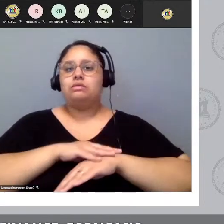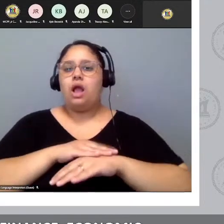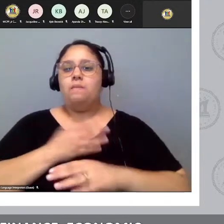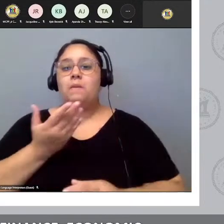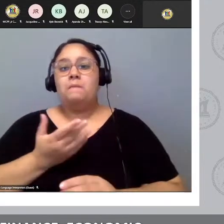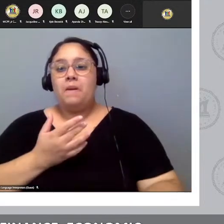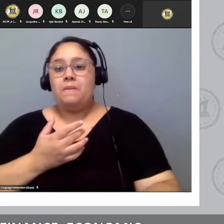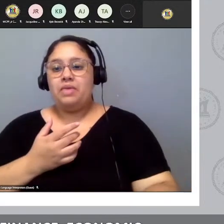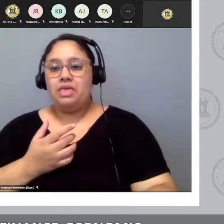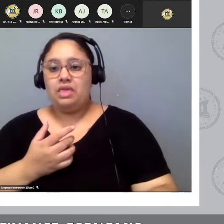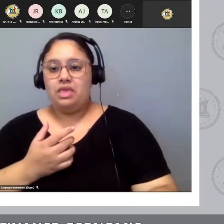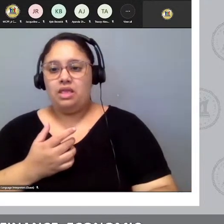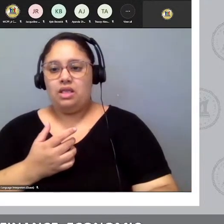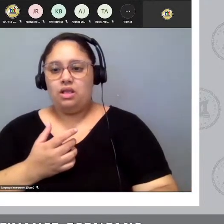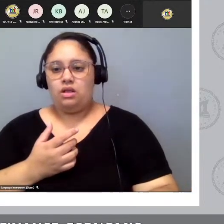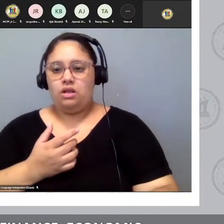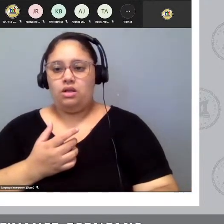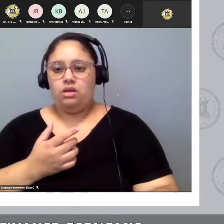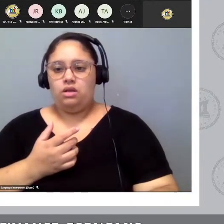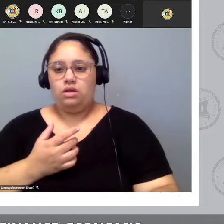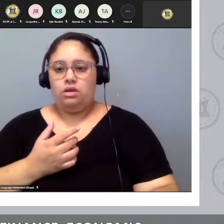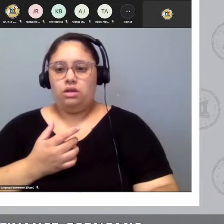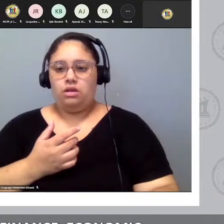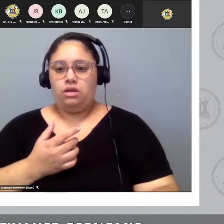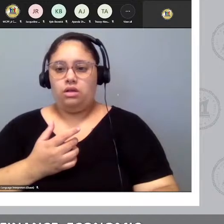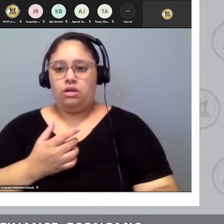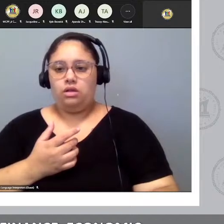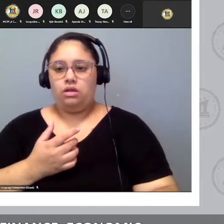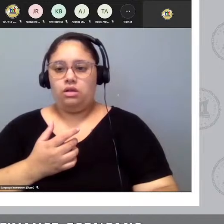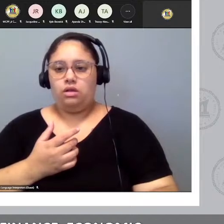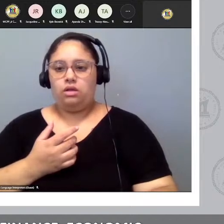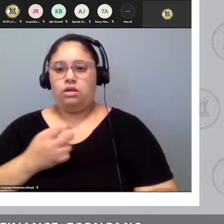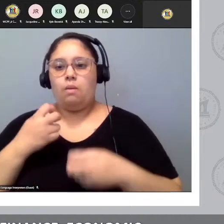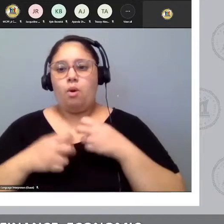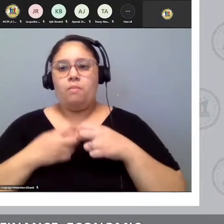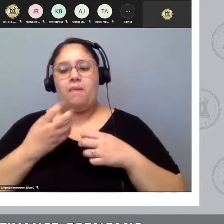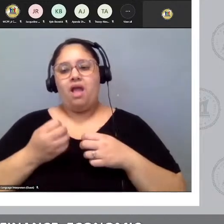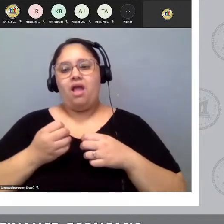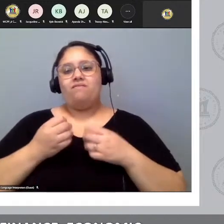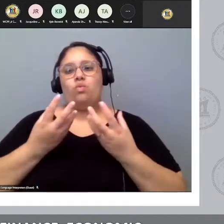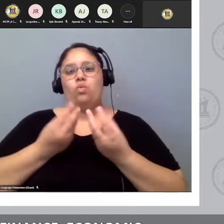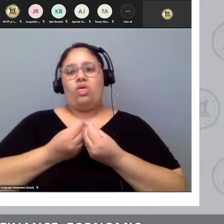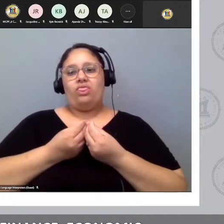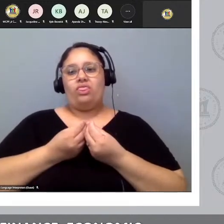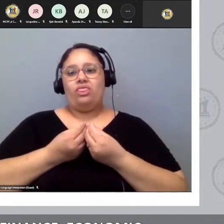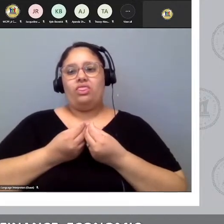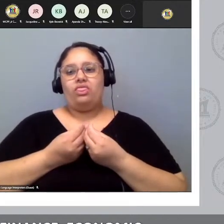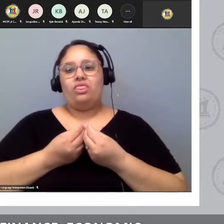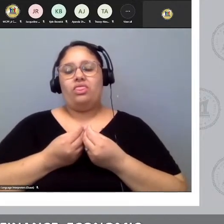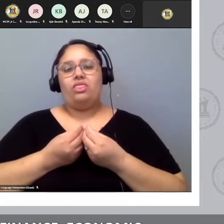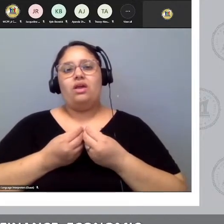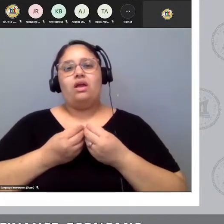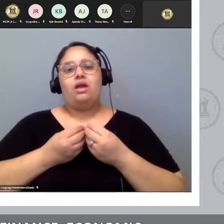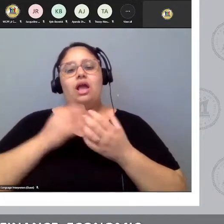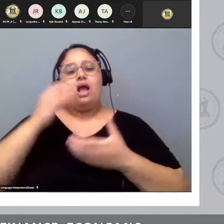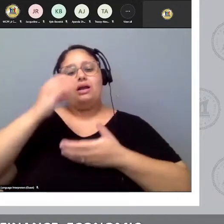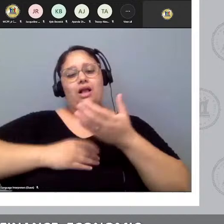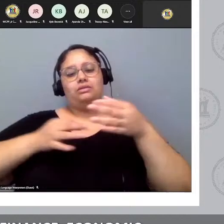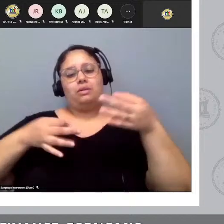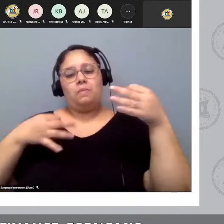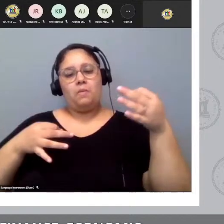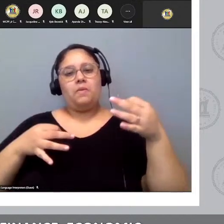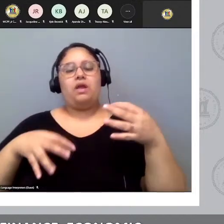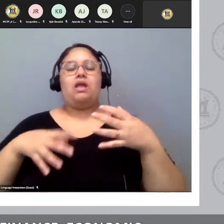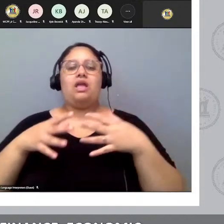issues with um Customs Etc I'm not going to dwell in that but the external factors it's included